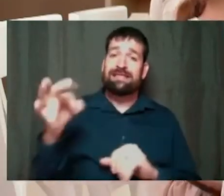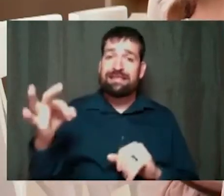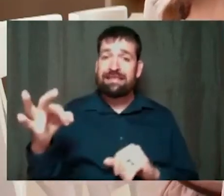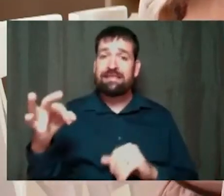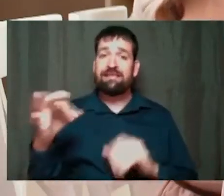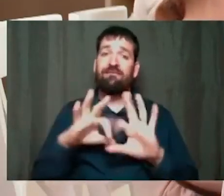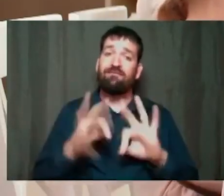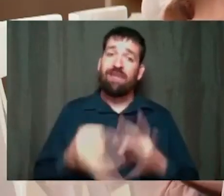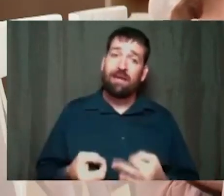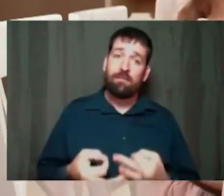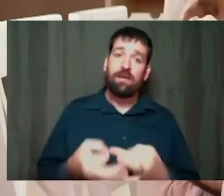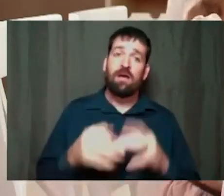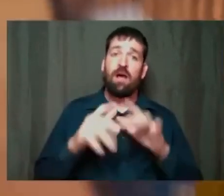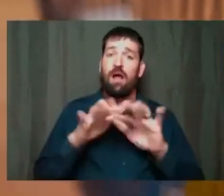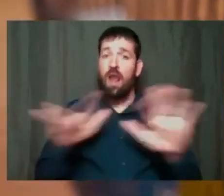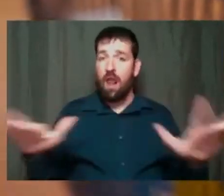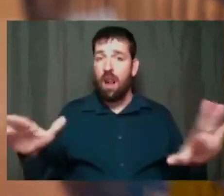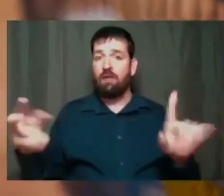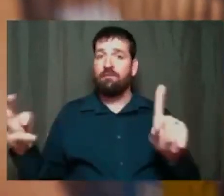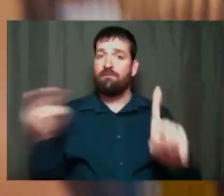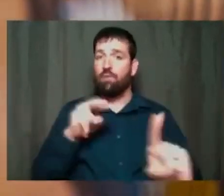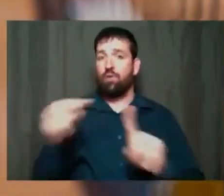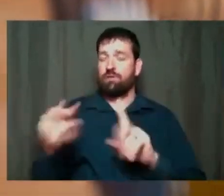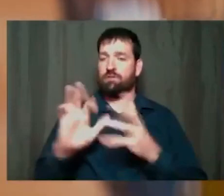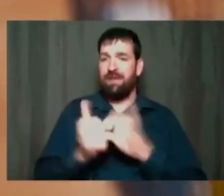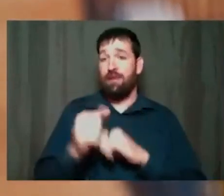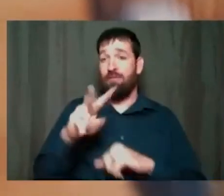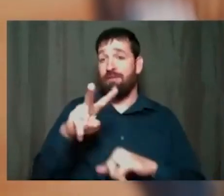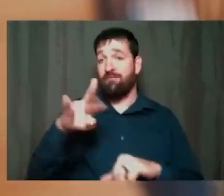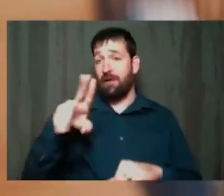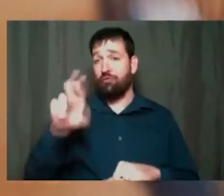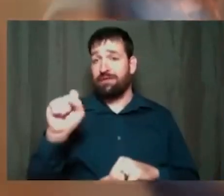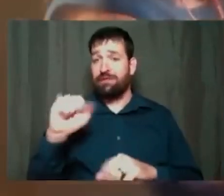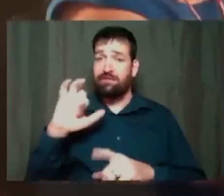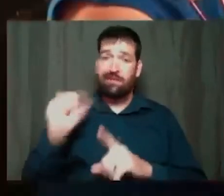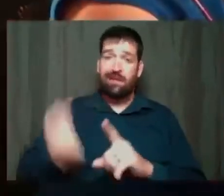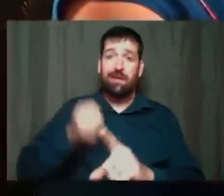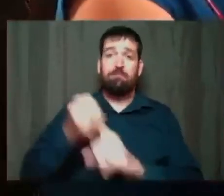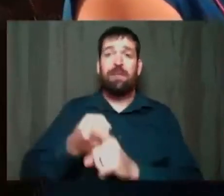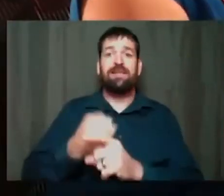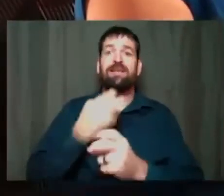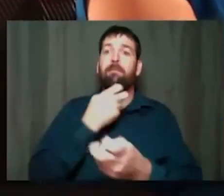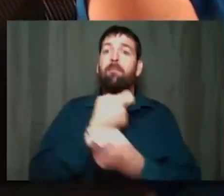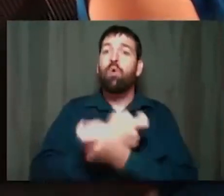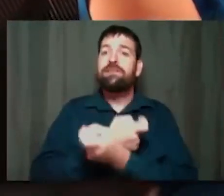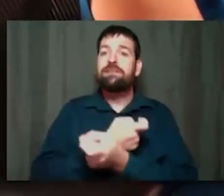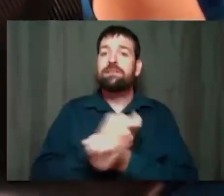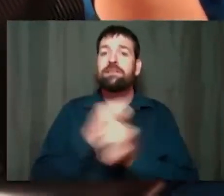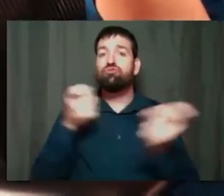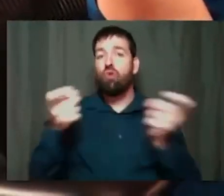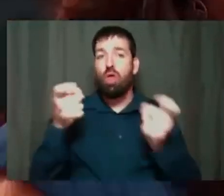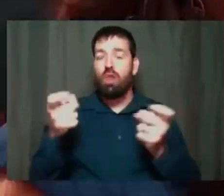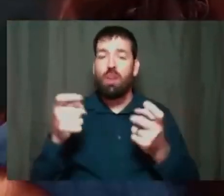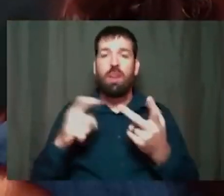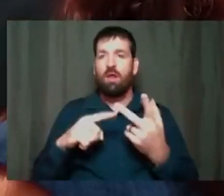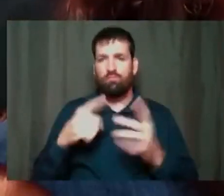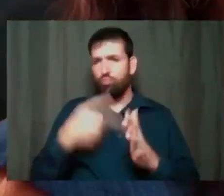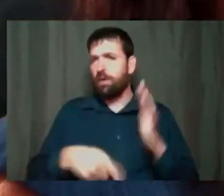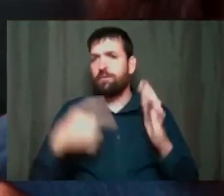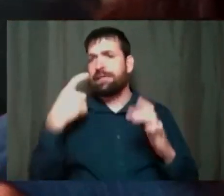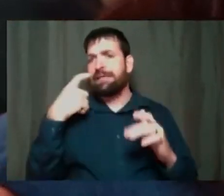sorts of different viewpoints. So how the virus is impacting calls to the Poison Control Center and what you need to know to make this holiday